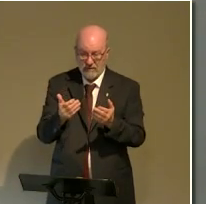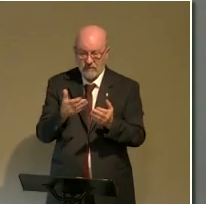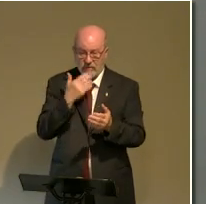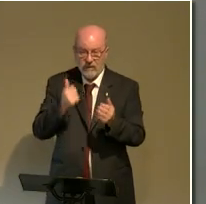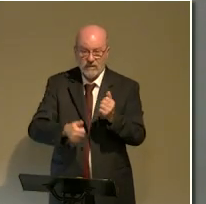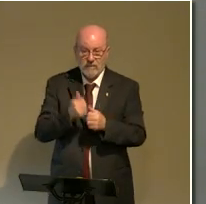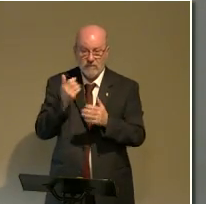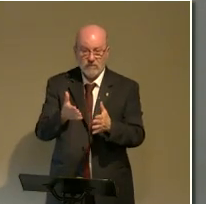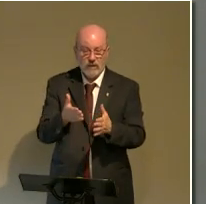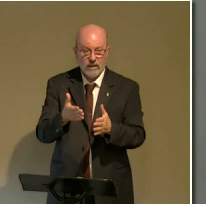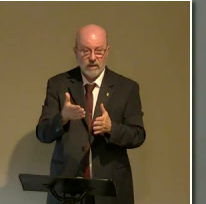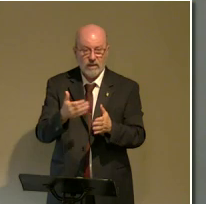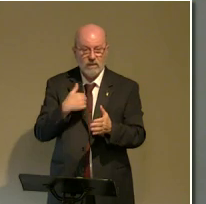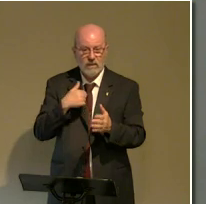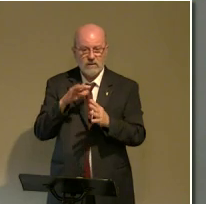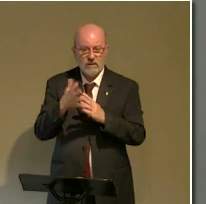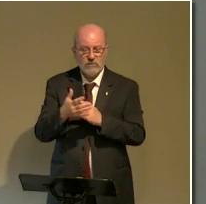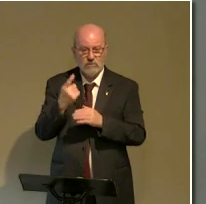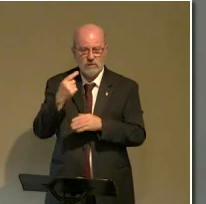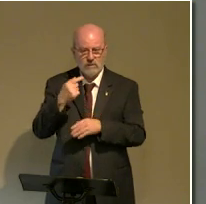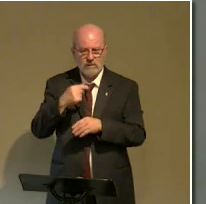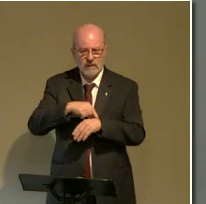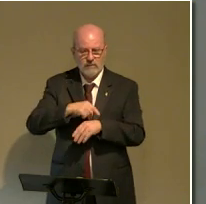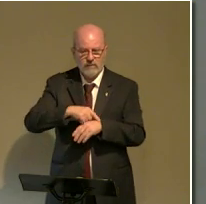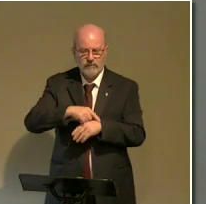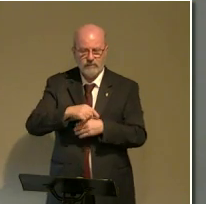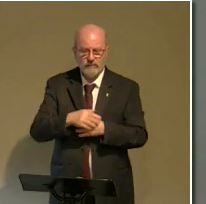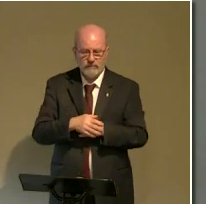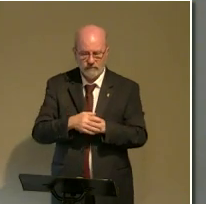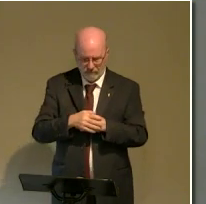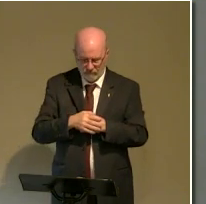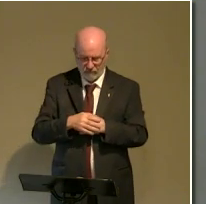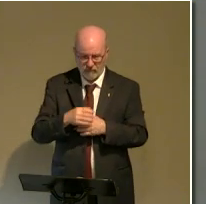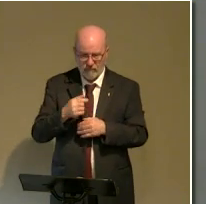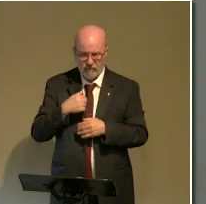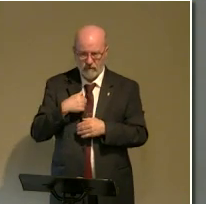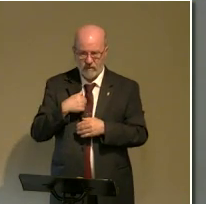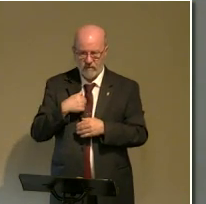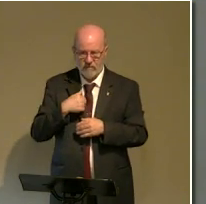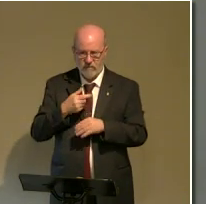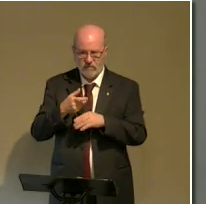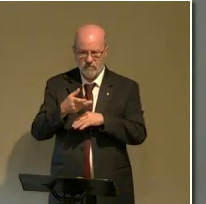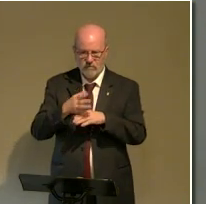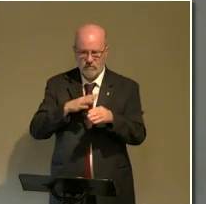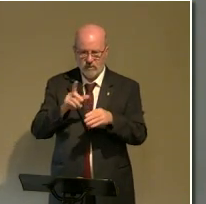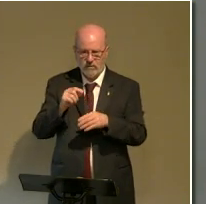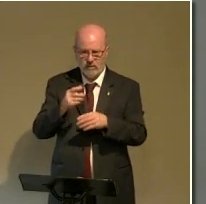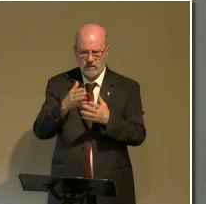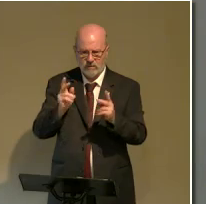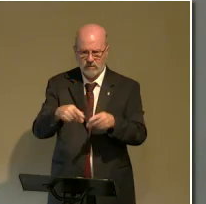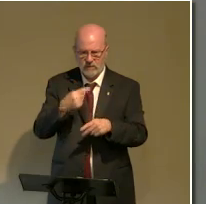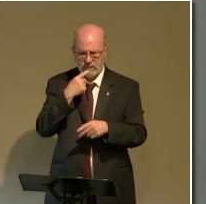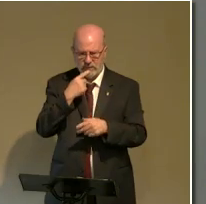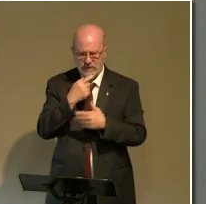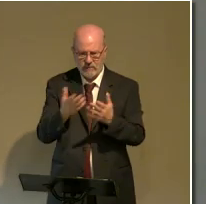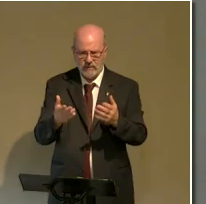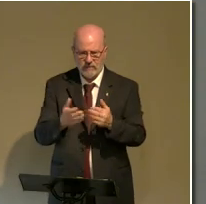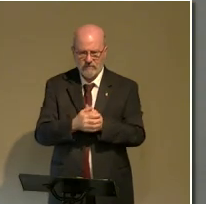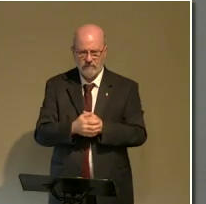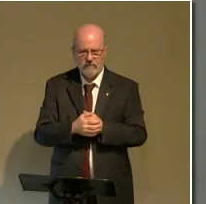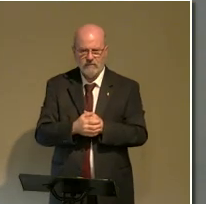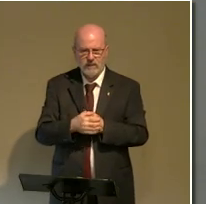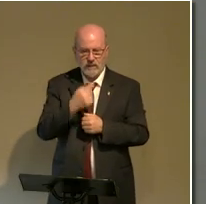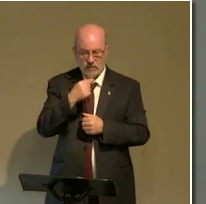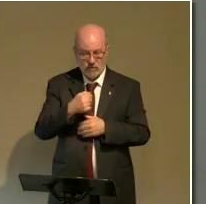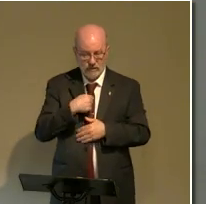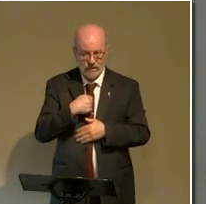best way? When I had a situation once when I was, in my early 20s, somebody said something. Somebody